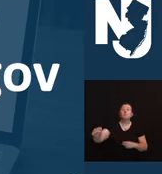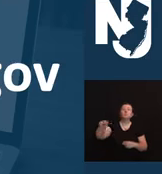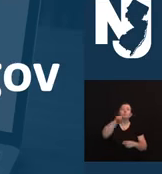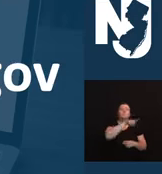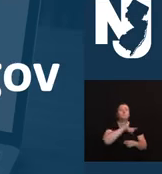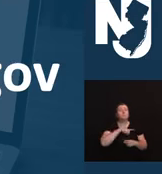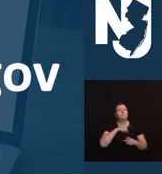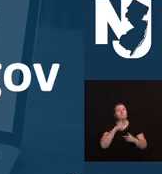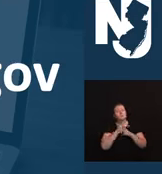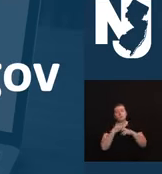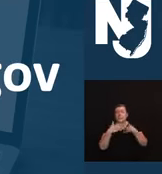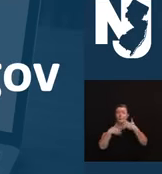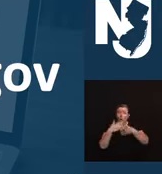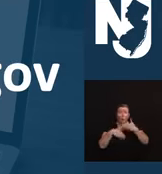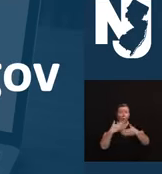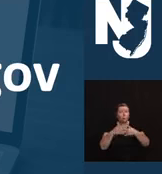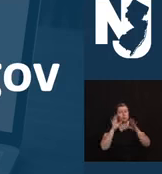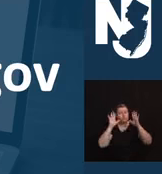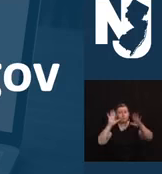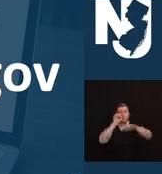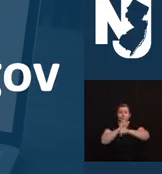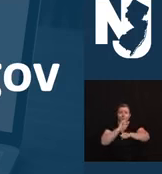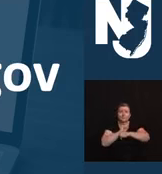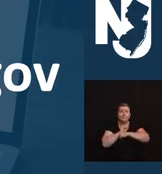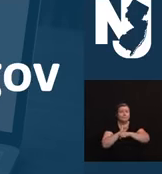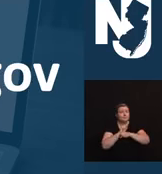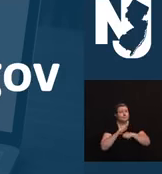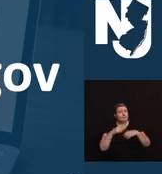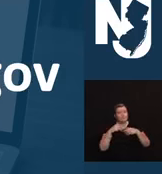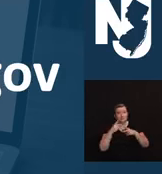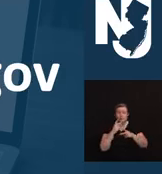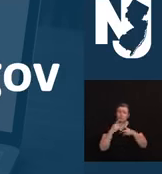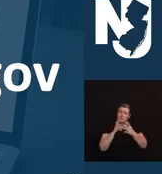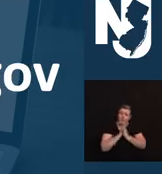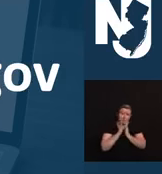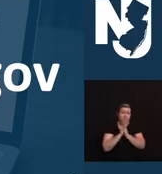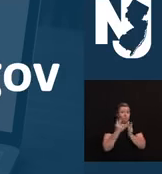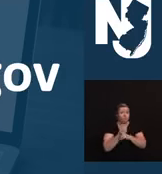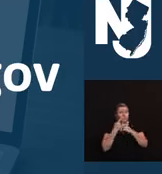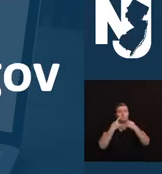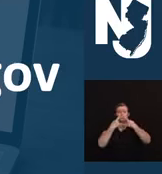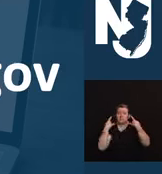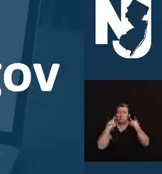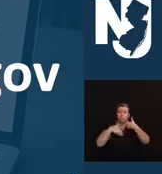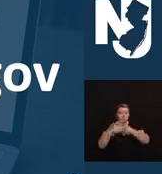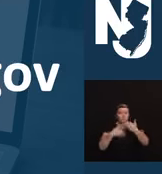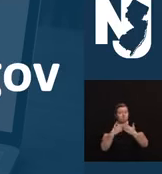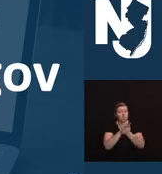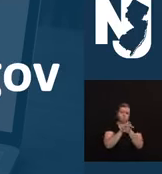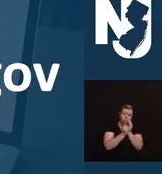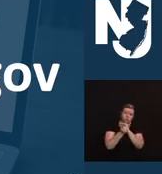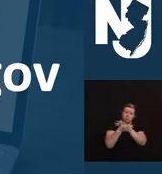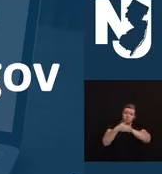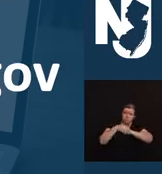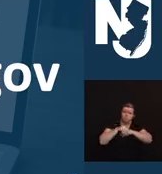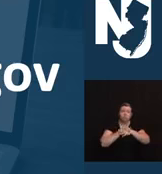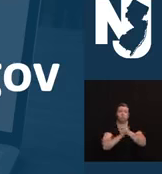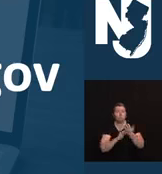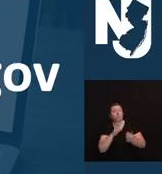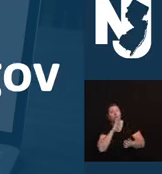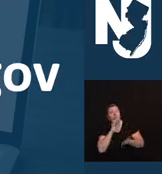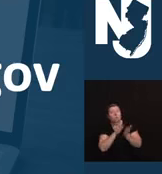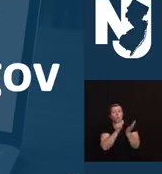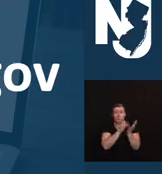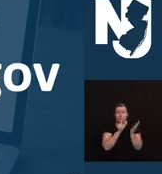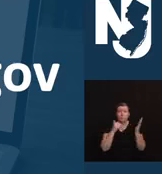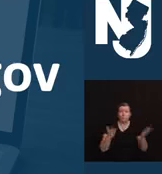social distancing, to keep wearing your face masks, to keep washing your hands with soap and water, Stay away from folks if you don't feel